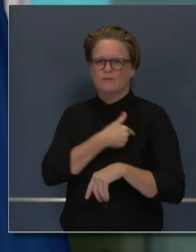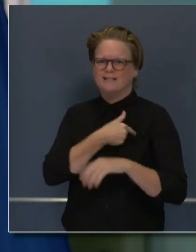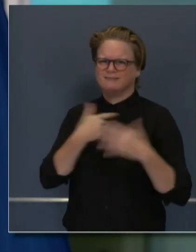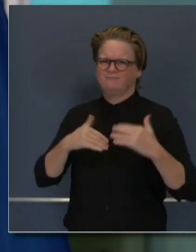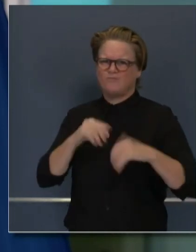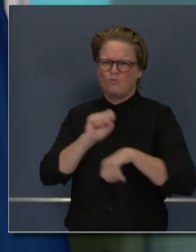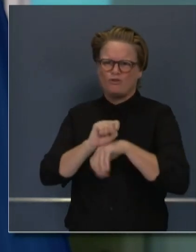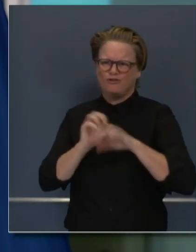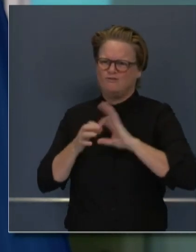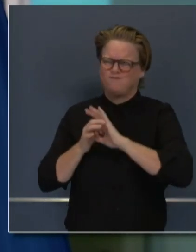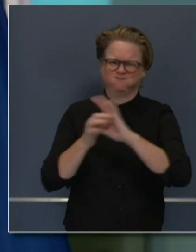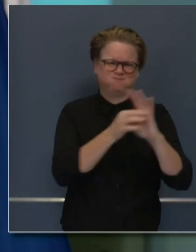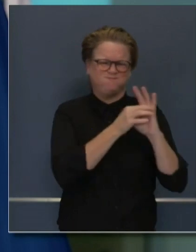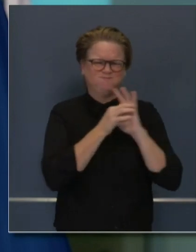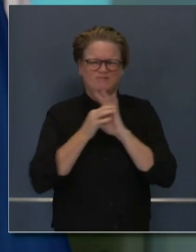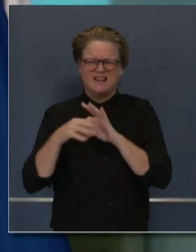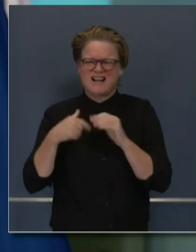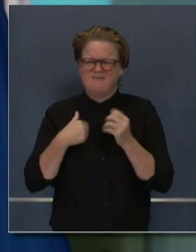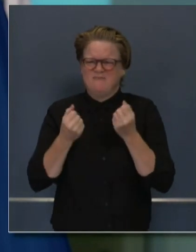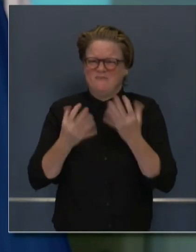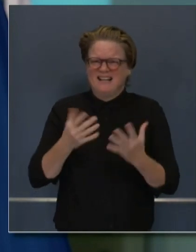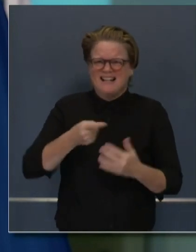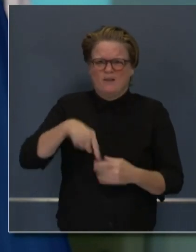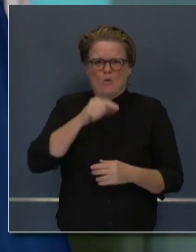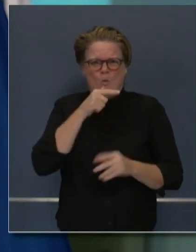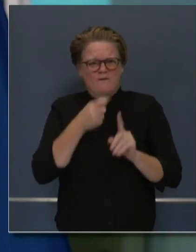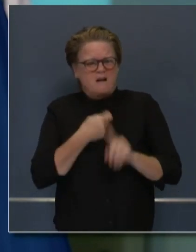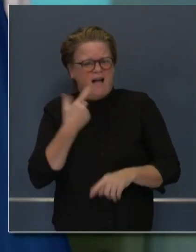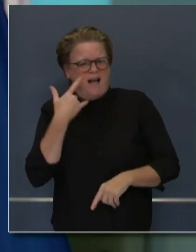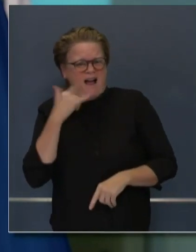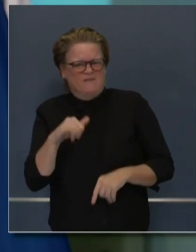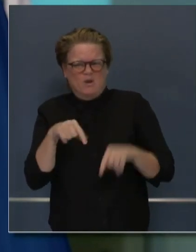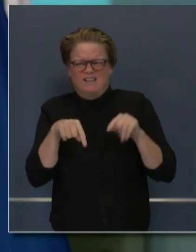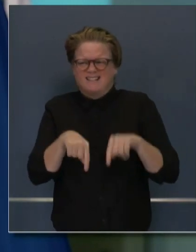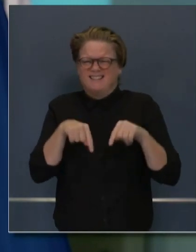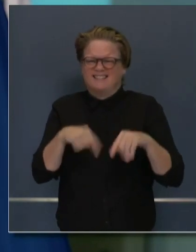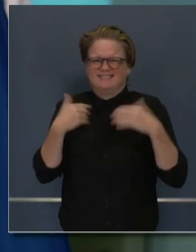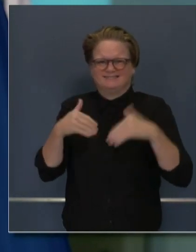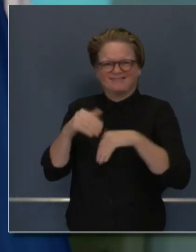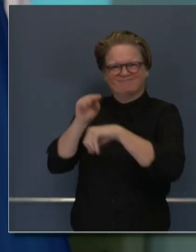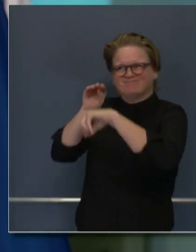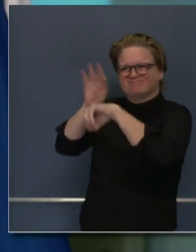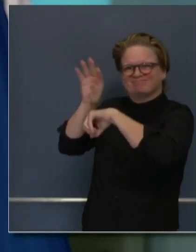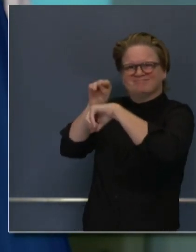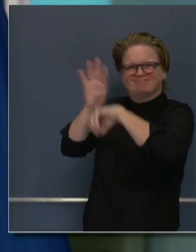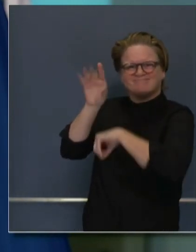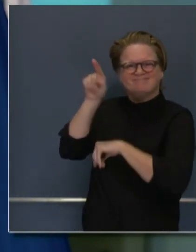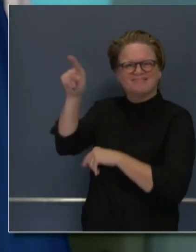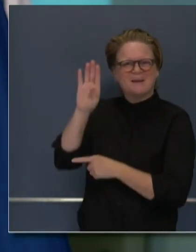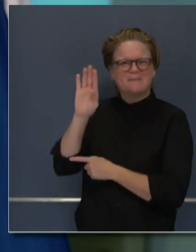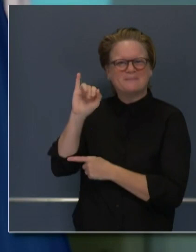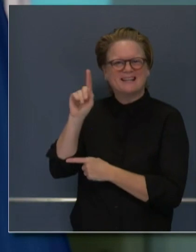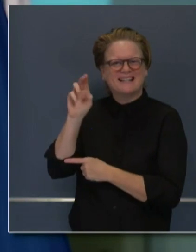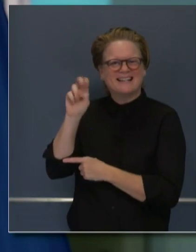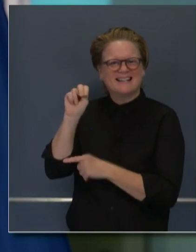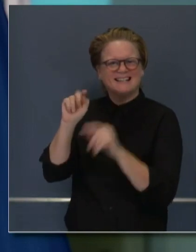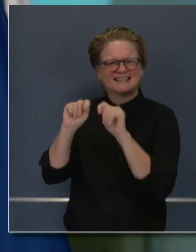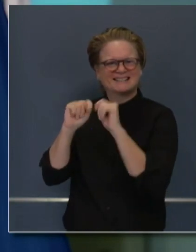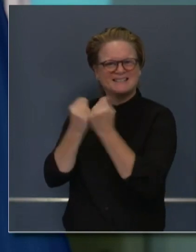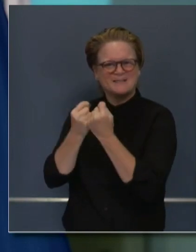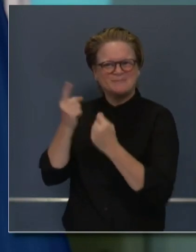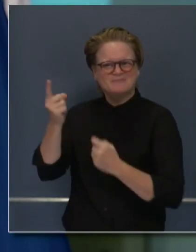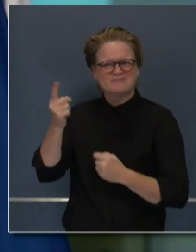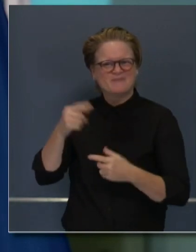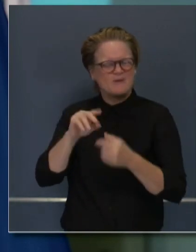with are now advising President-elect's administration on their COVID response. And we also had a specific member of our